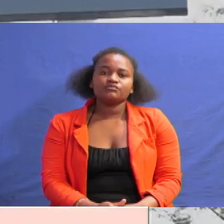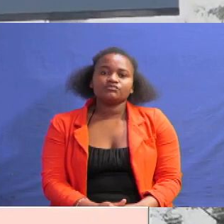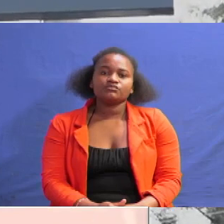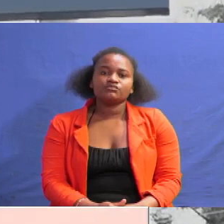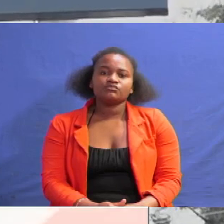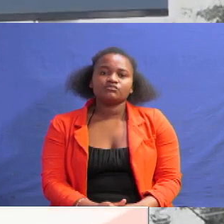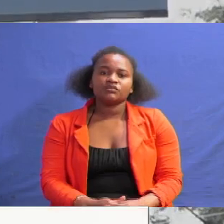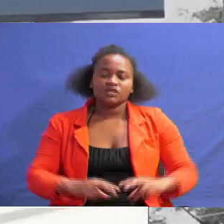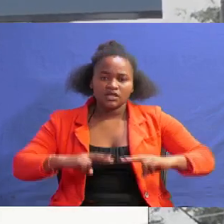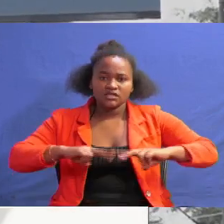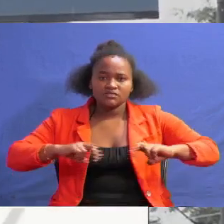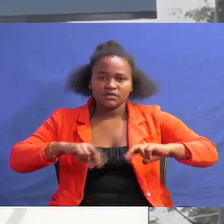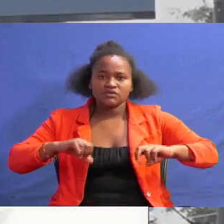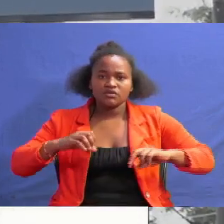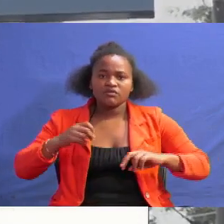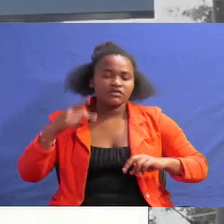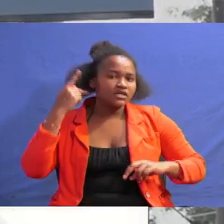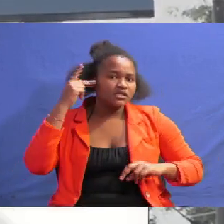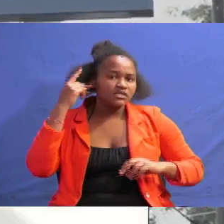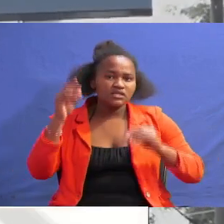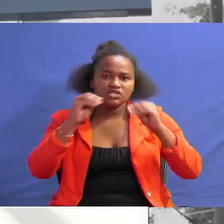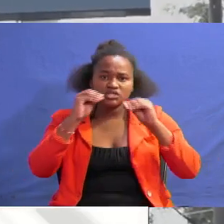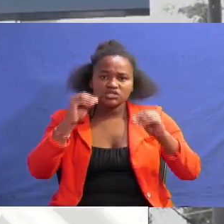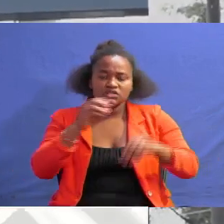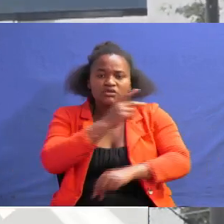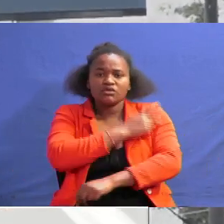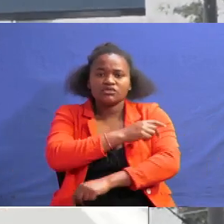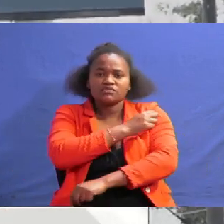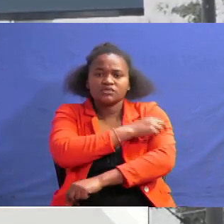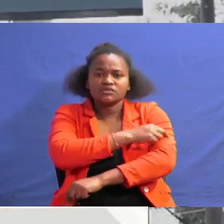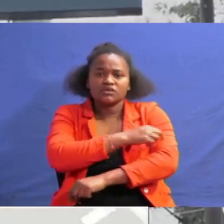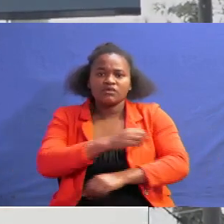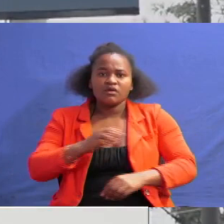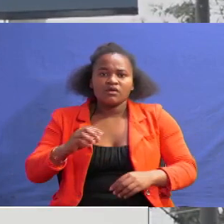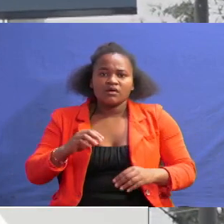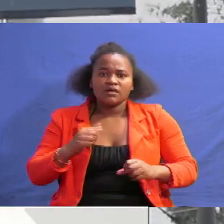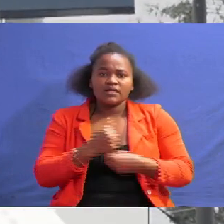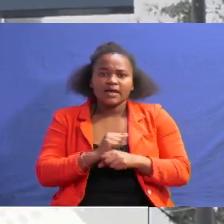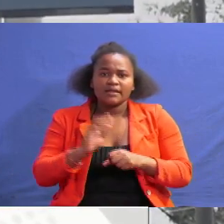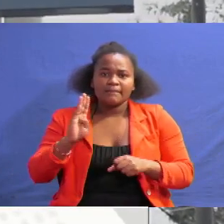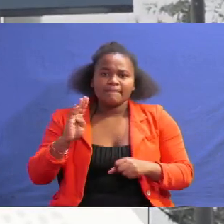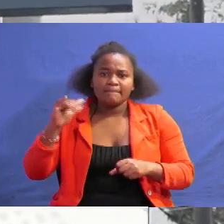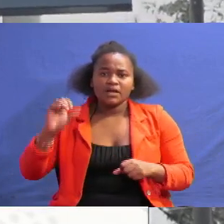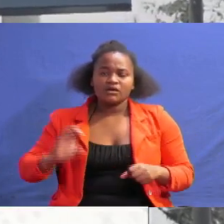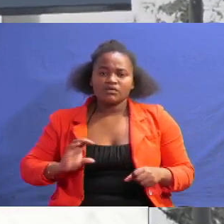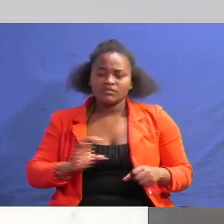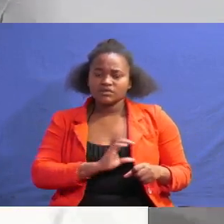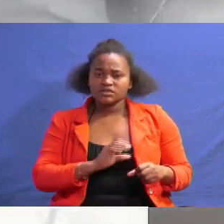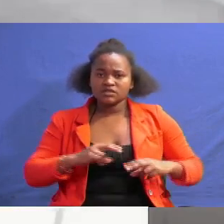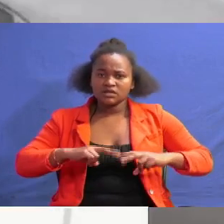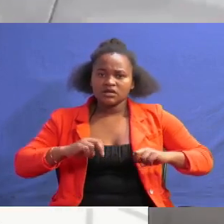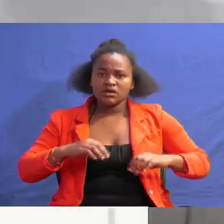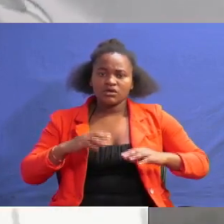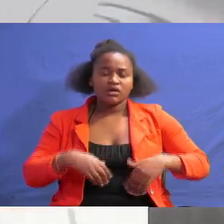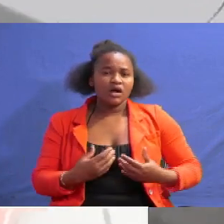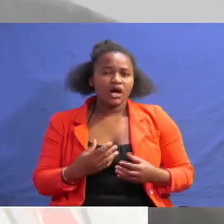An inspection of the Kisii Teaching and Referral Hospital conducted by the Senate Committee on Health has unearthed startling discoveries concerning